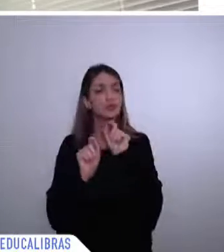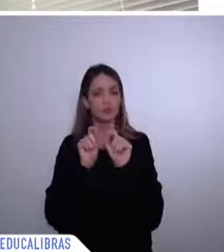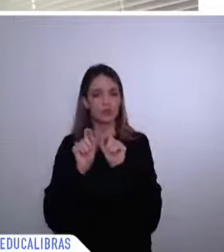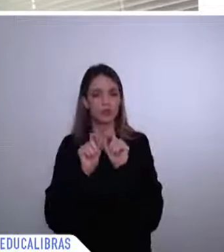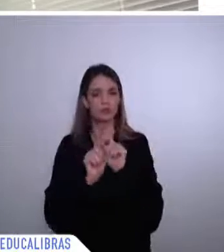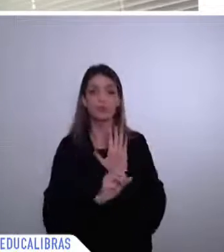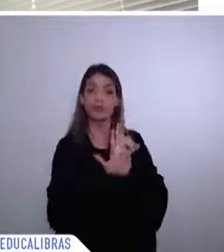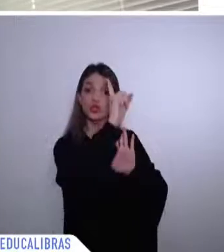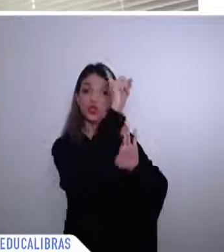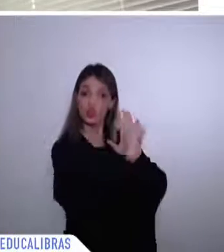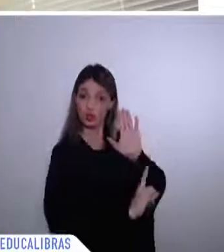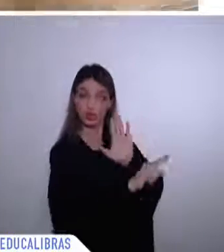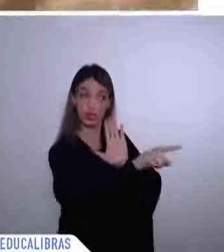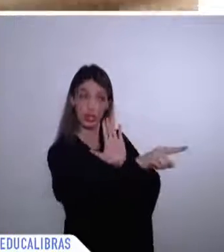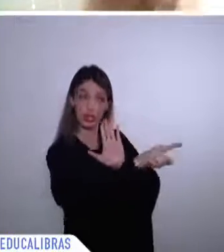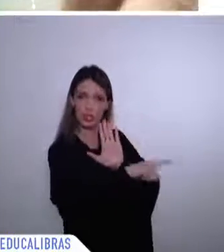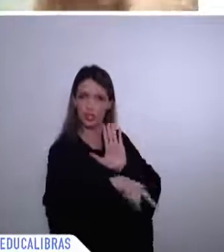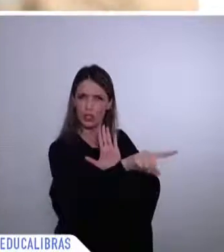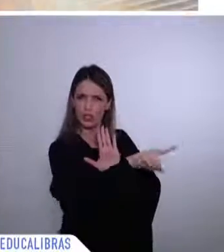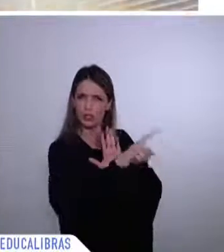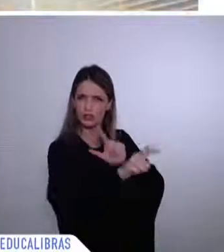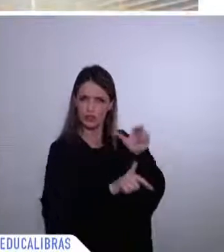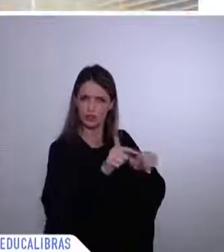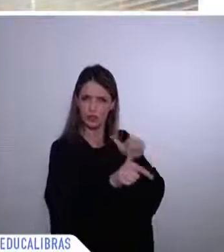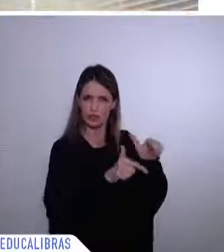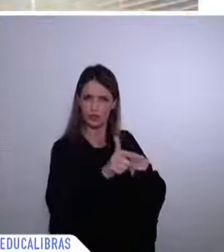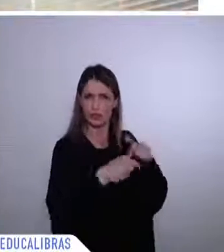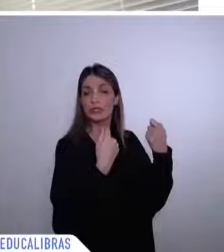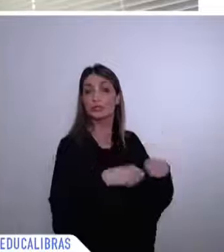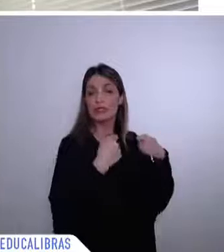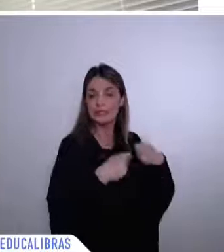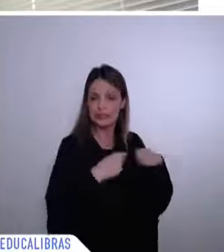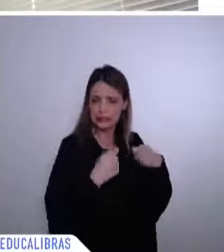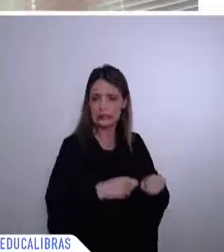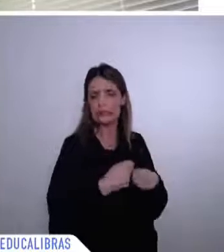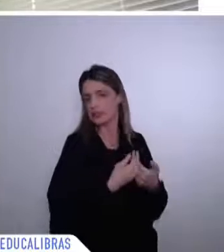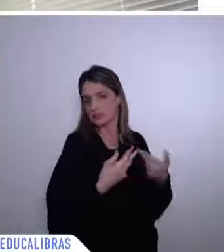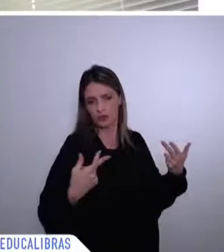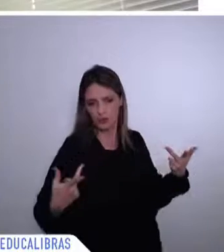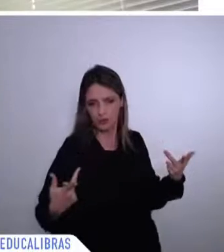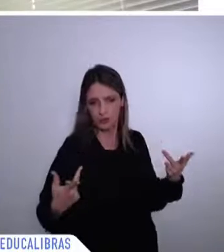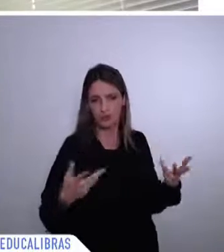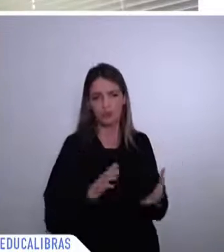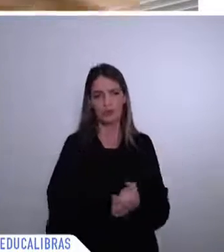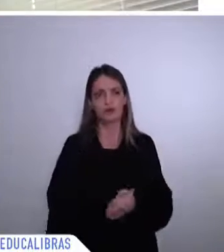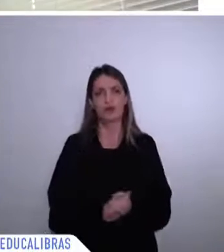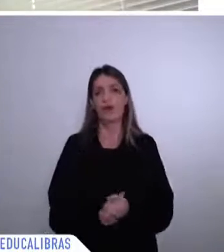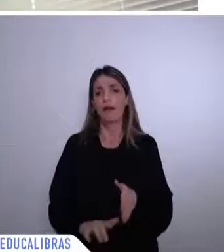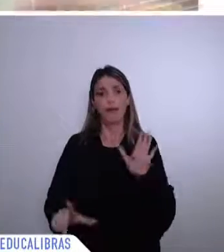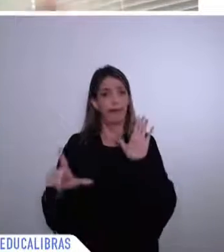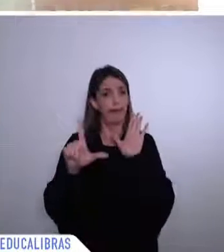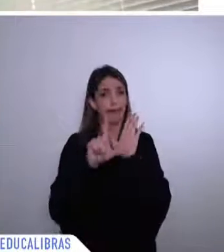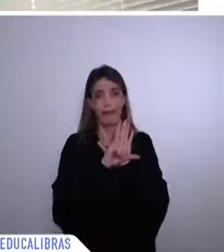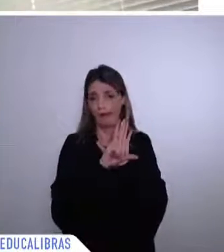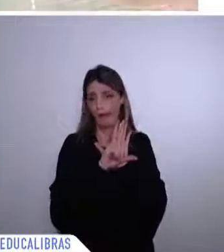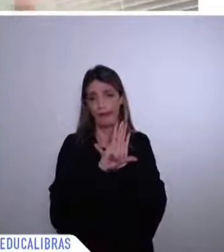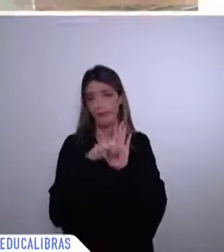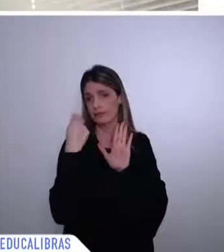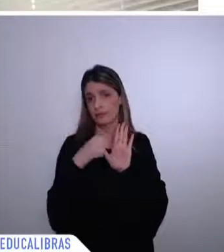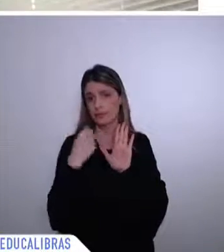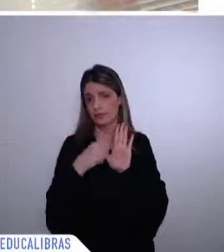bodies that represent the government, even the city hall. So I wrap this up by saying that their rights and their needs are